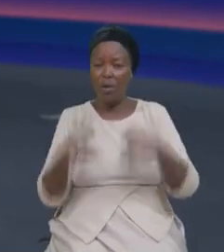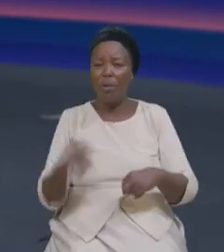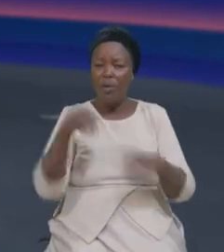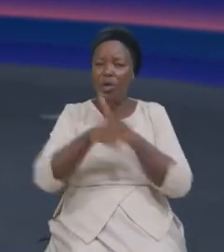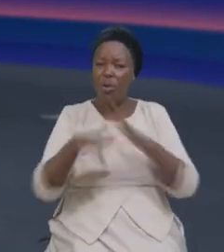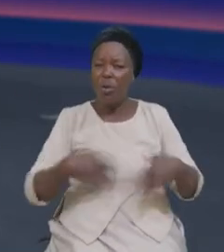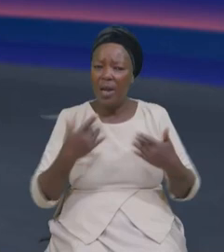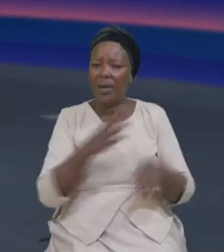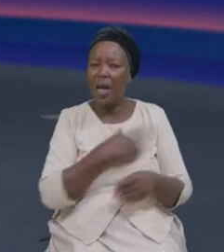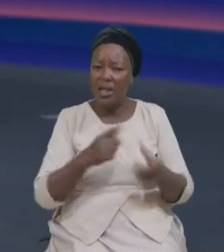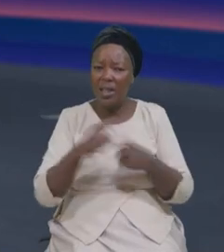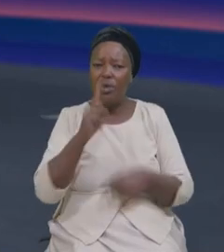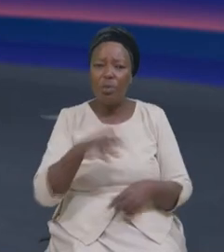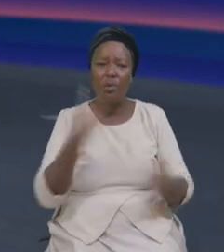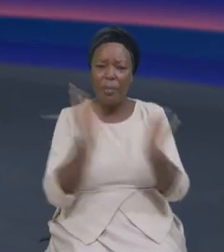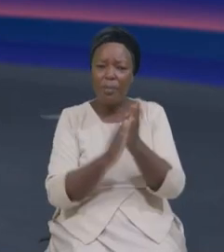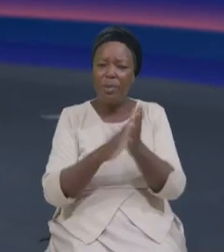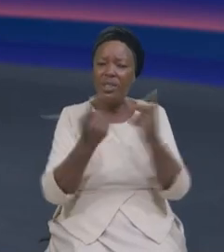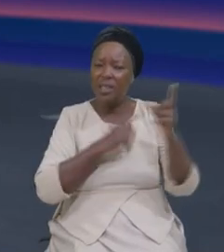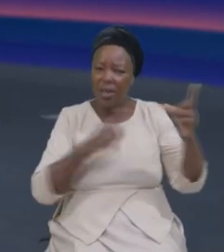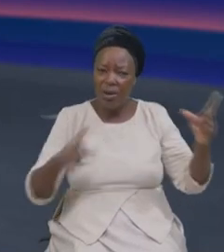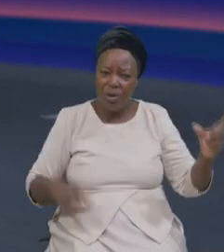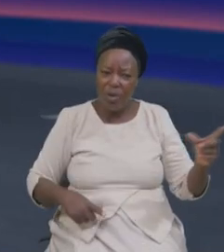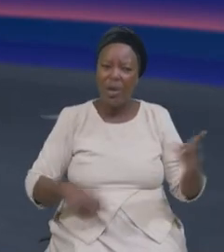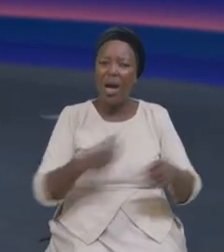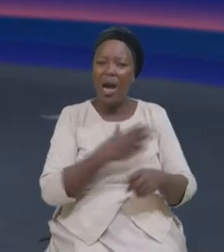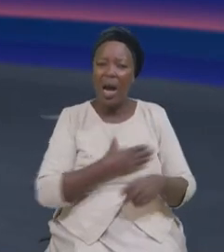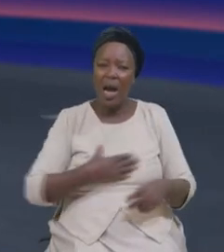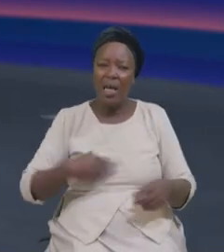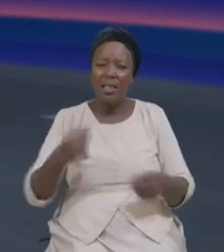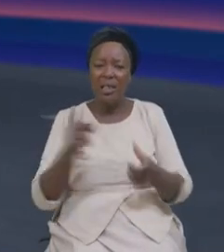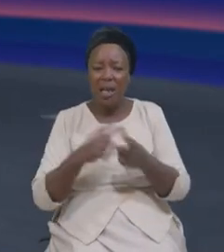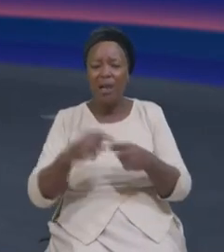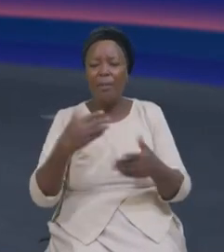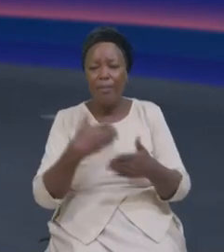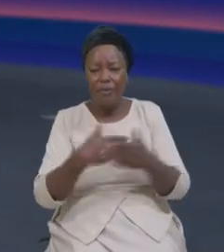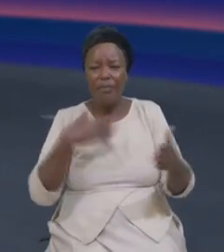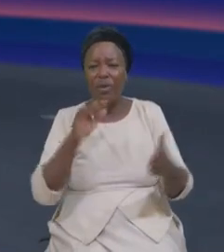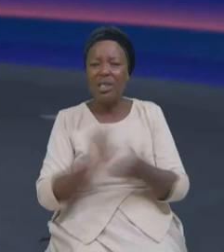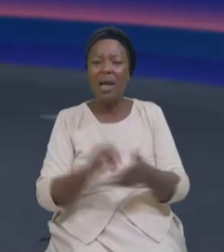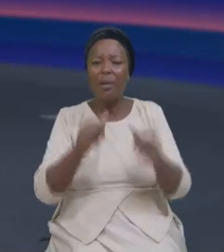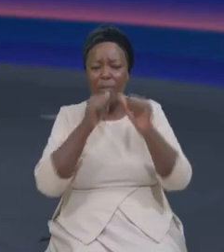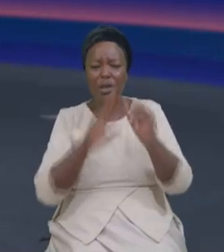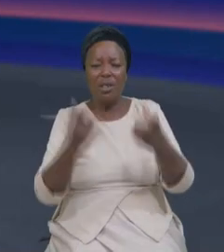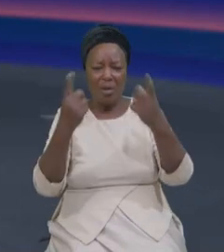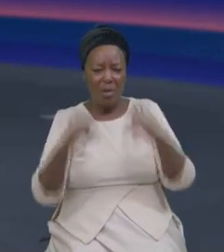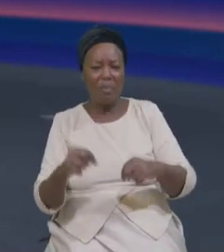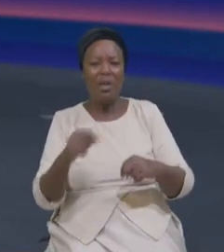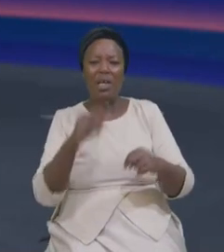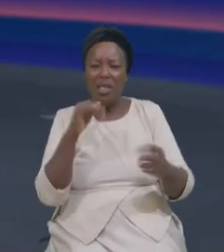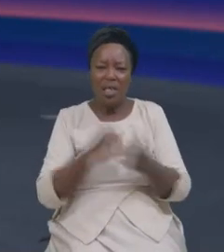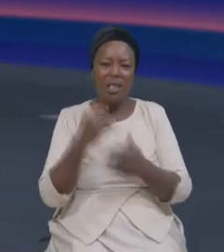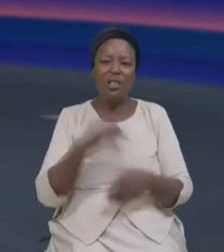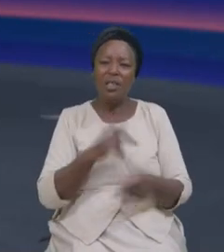life, and you will praise the Lord. And before the blessing comes, and then after the blessing comes,